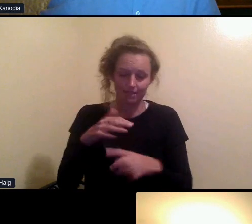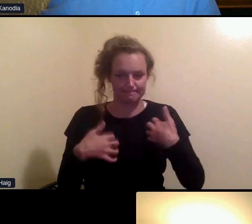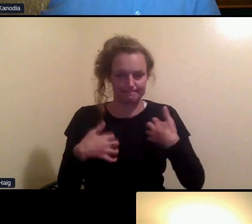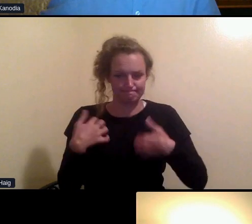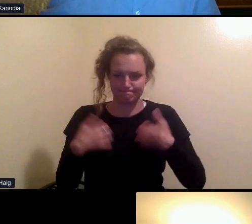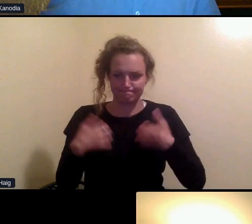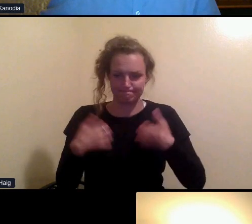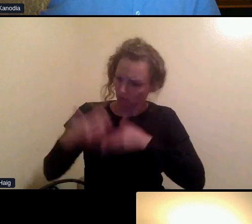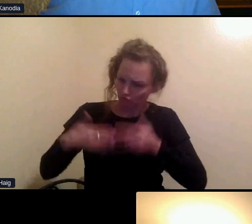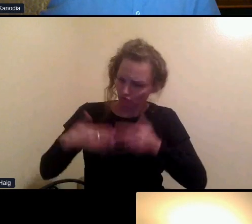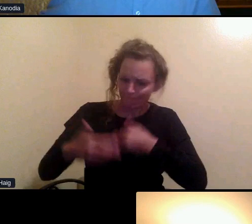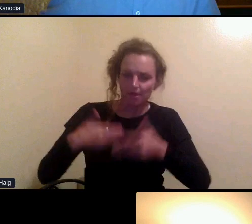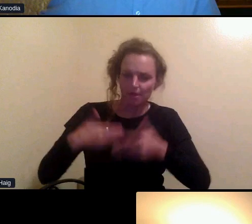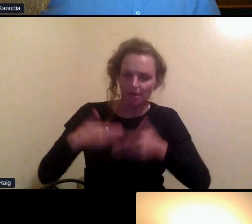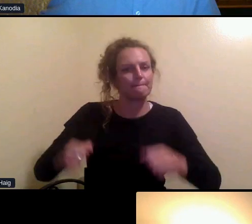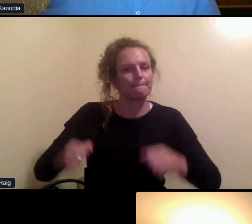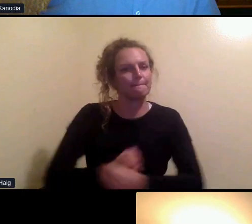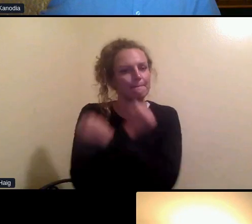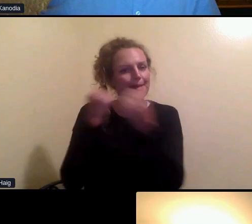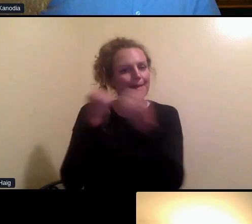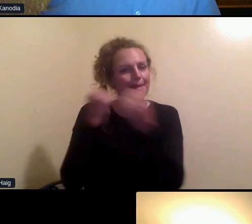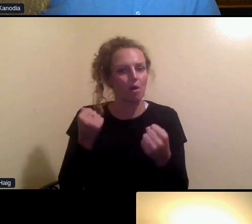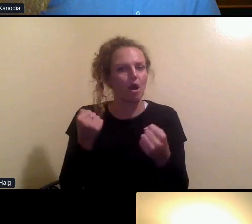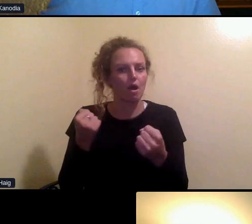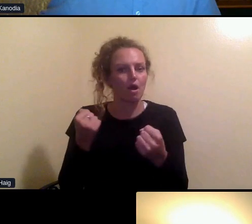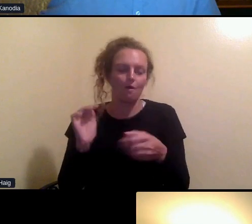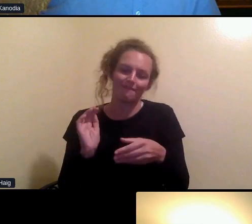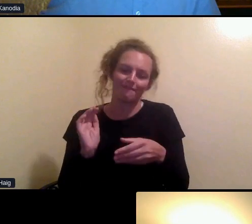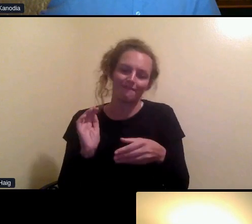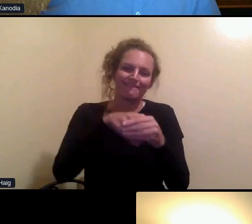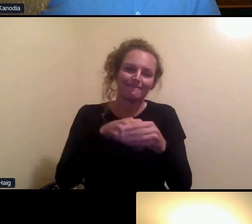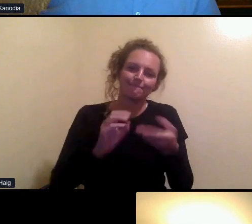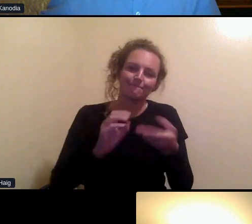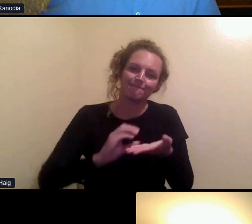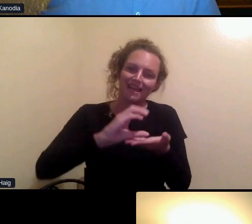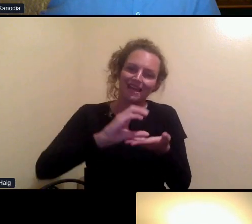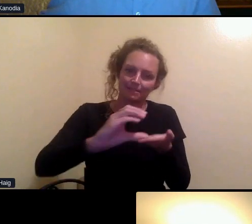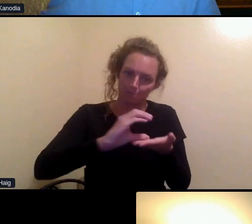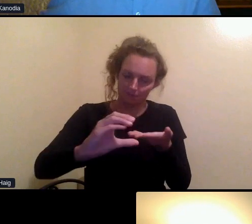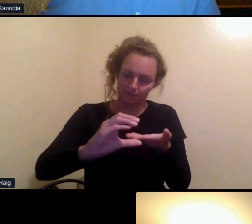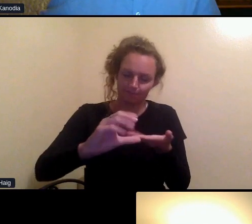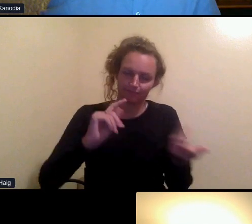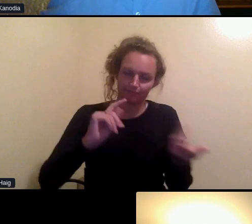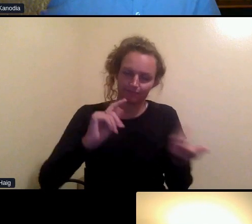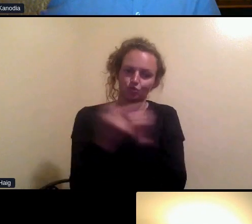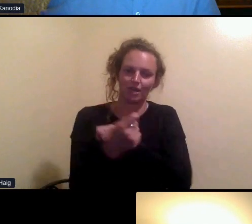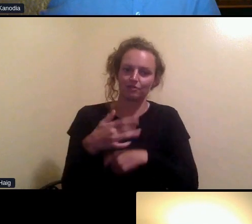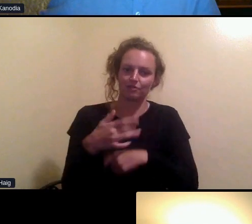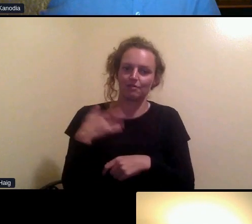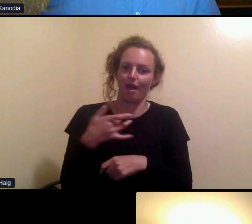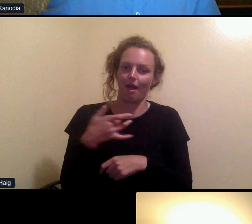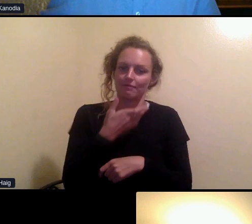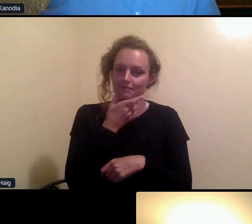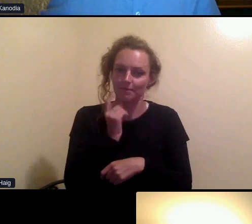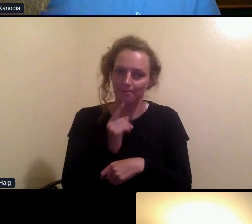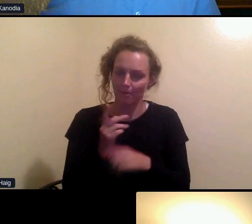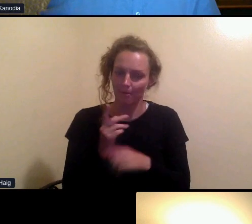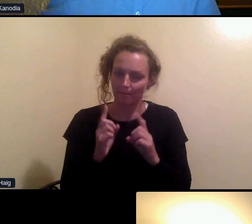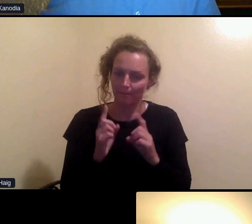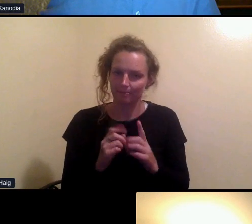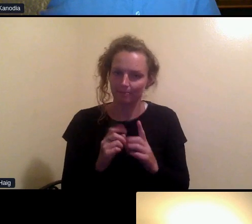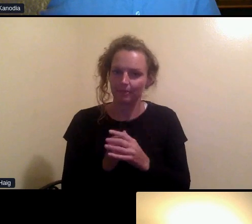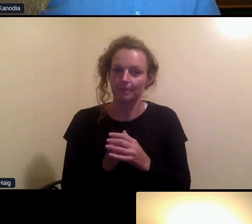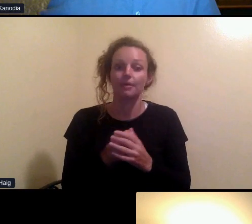to change the lives of people. And, you know, the thing about assistive products is for a long